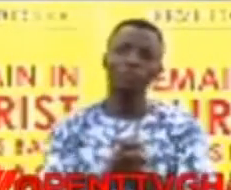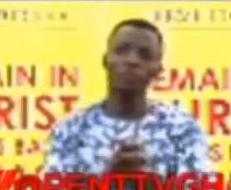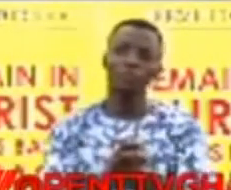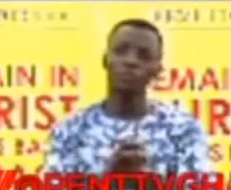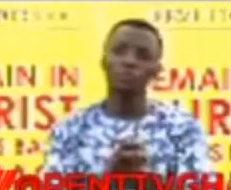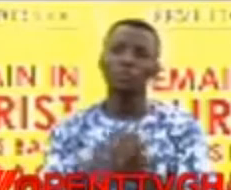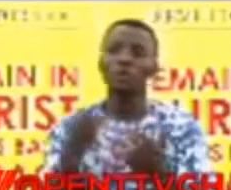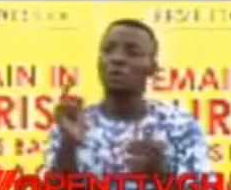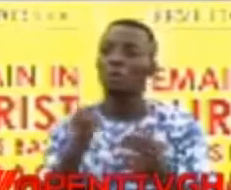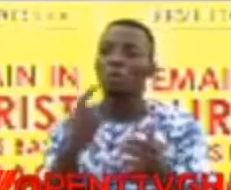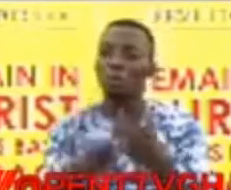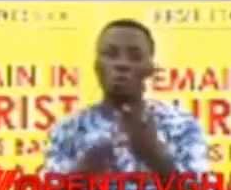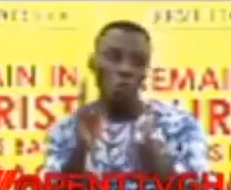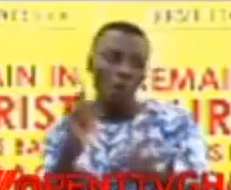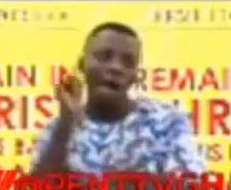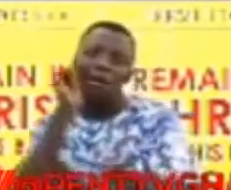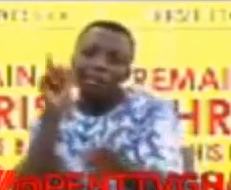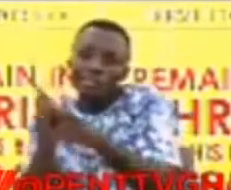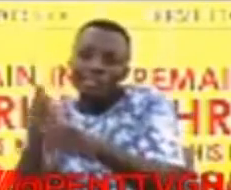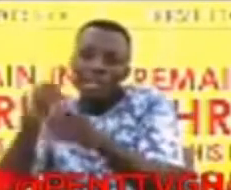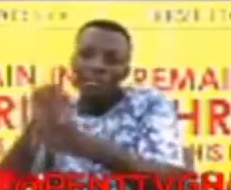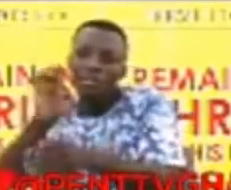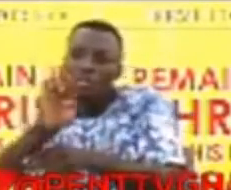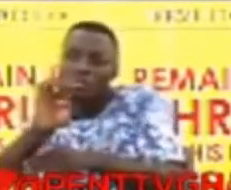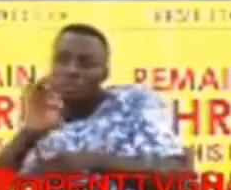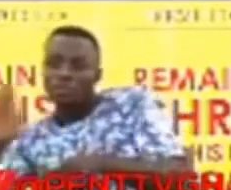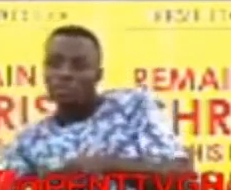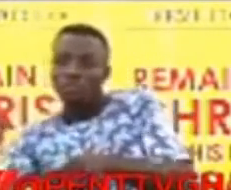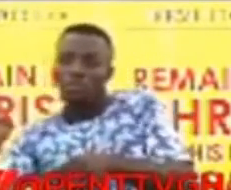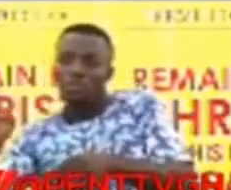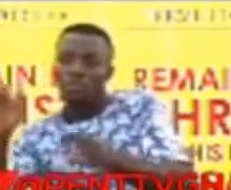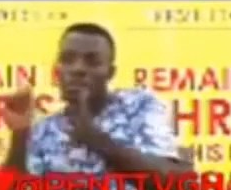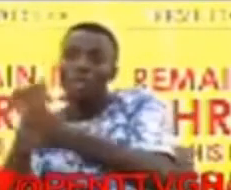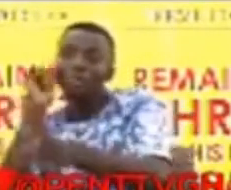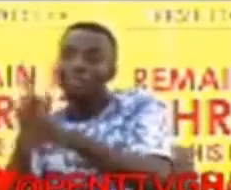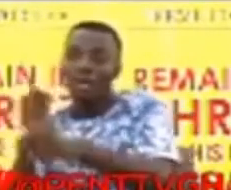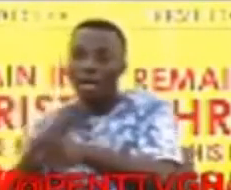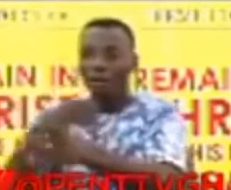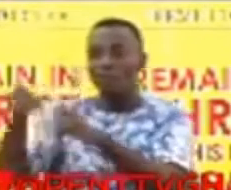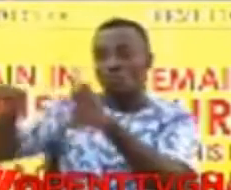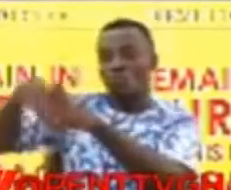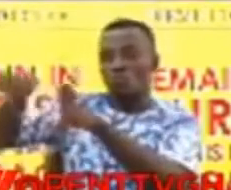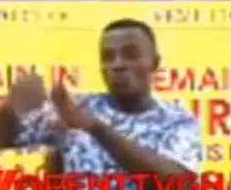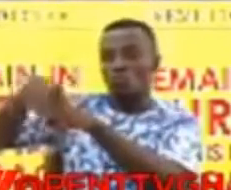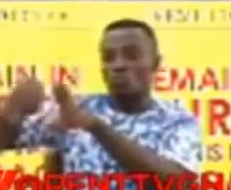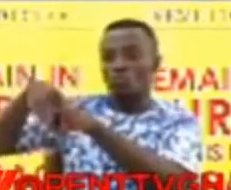What about a sister in one of the towns in Eastern region who was having a wedding, and at